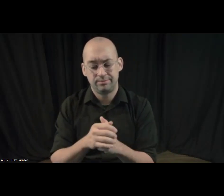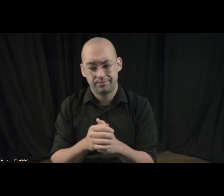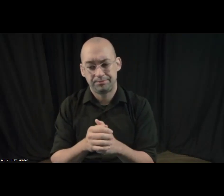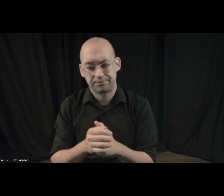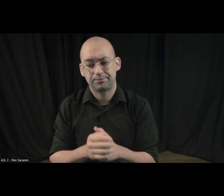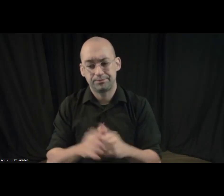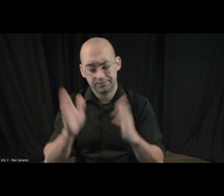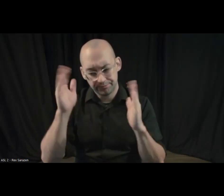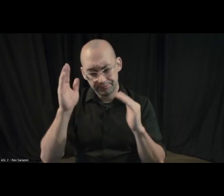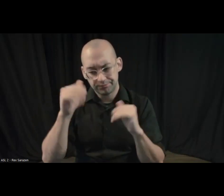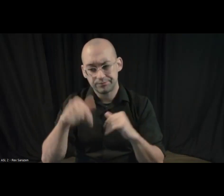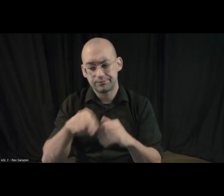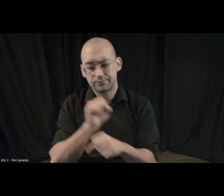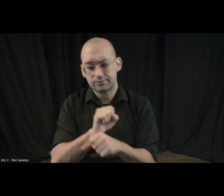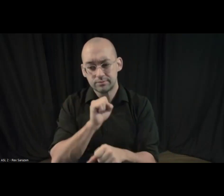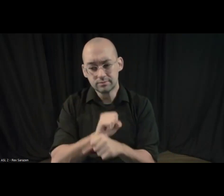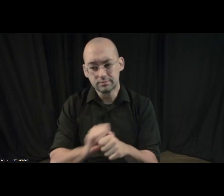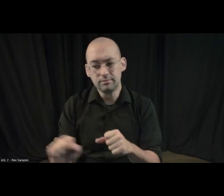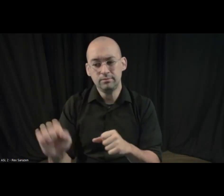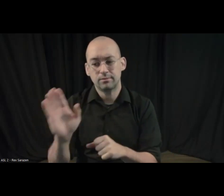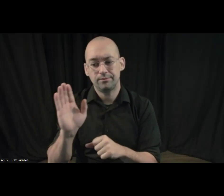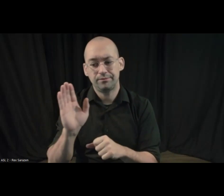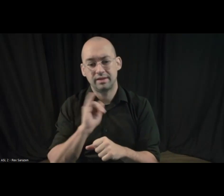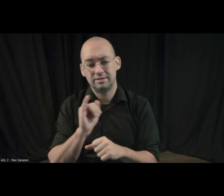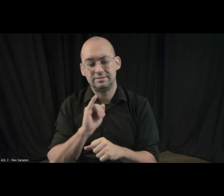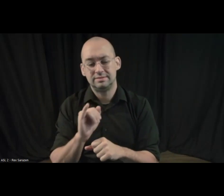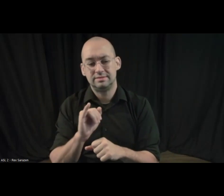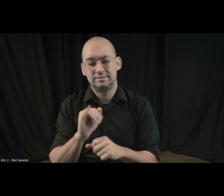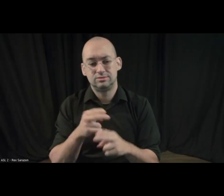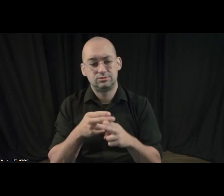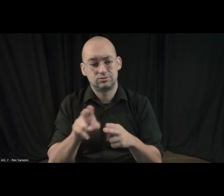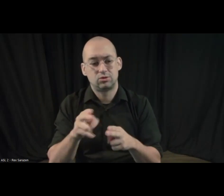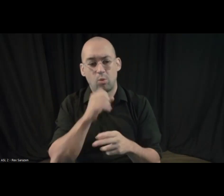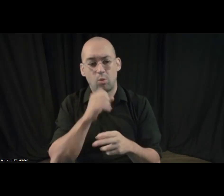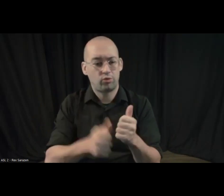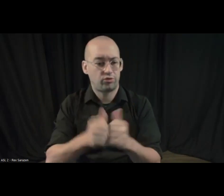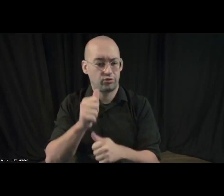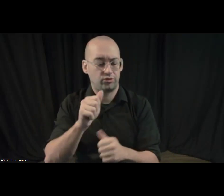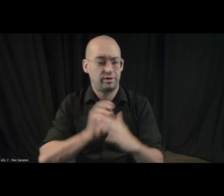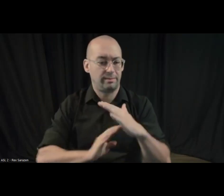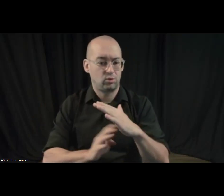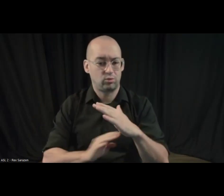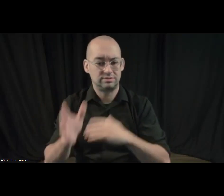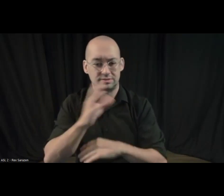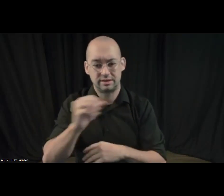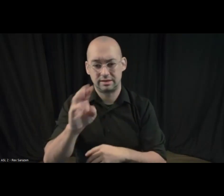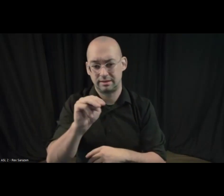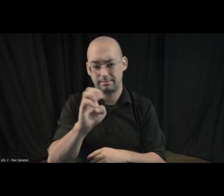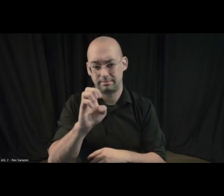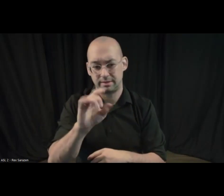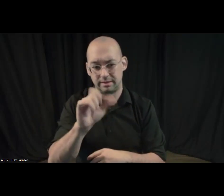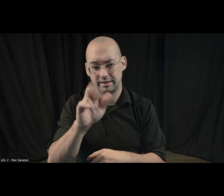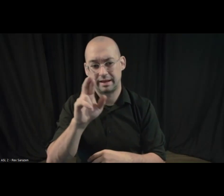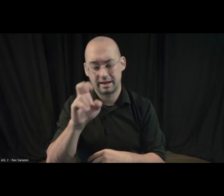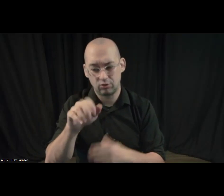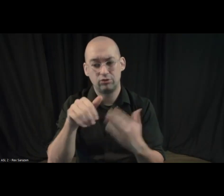Hopefully this works. This is our brief on older immigrants and Medicare, which we've updated to include the changes